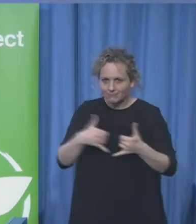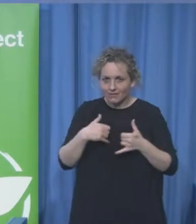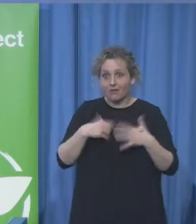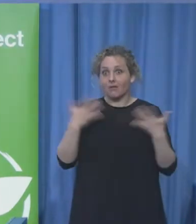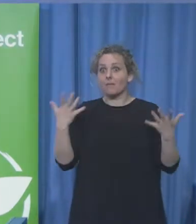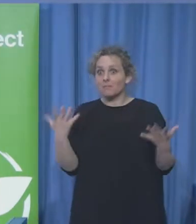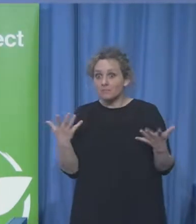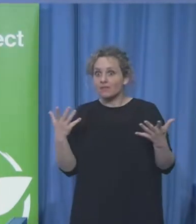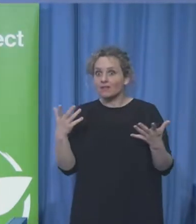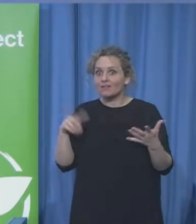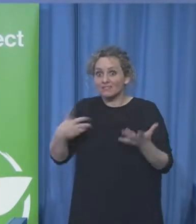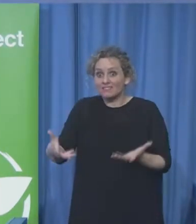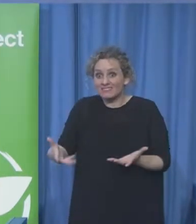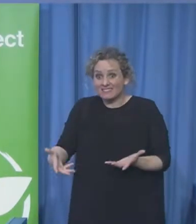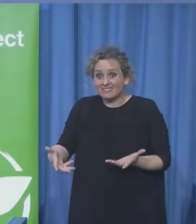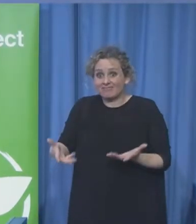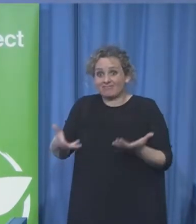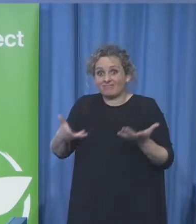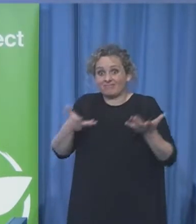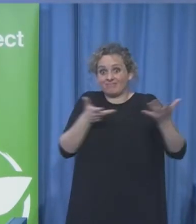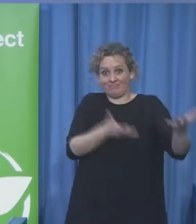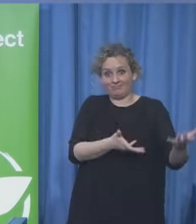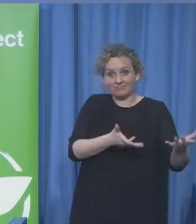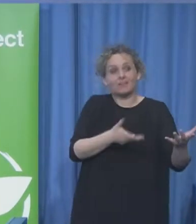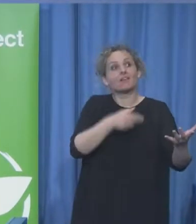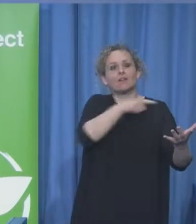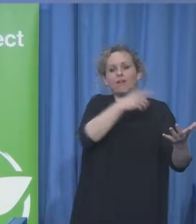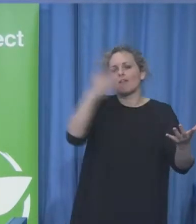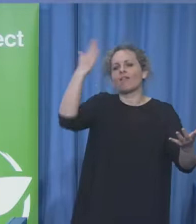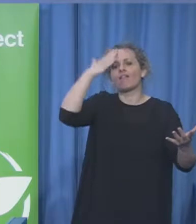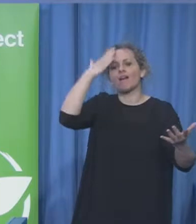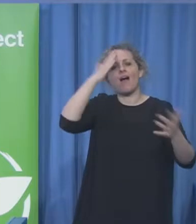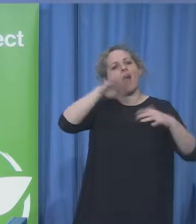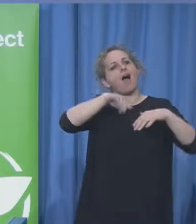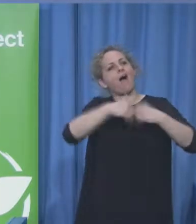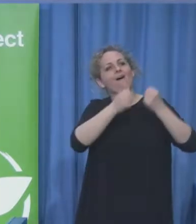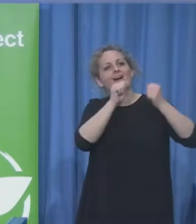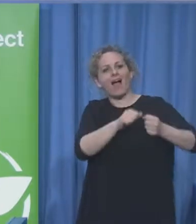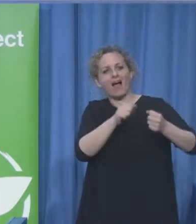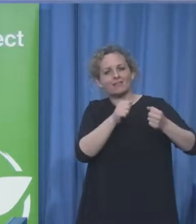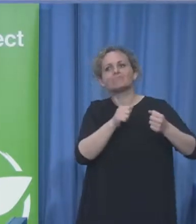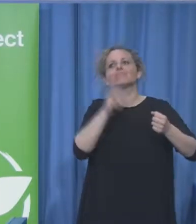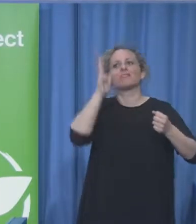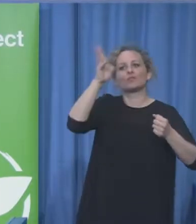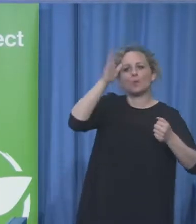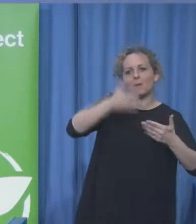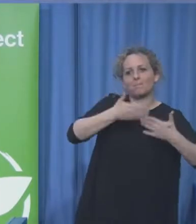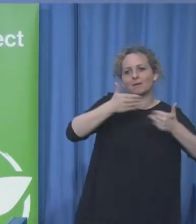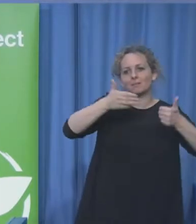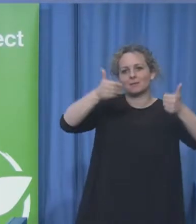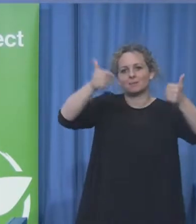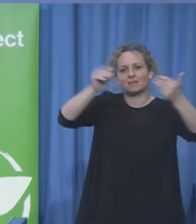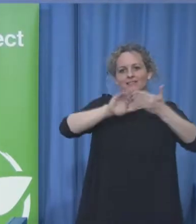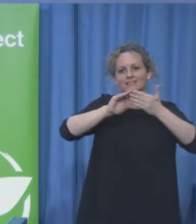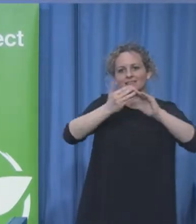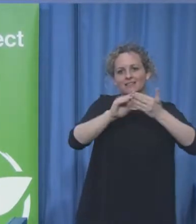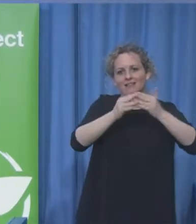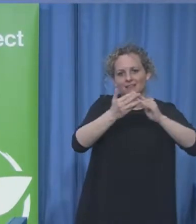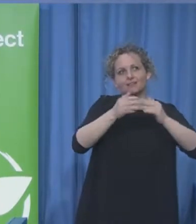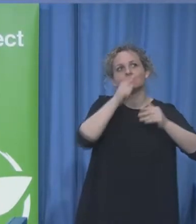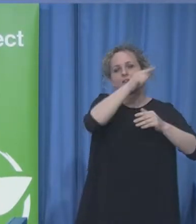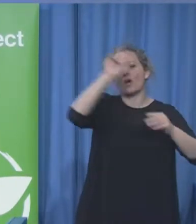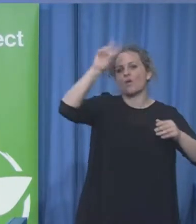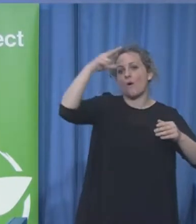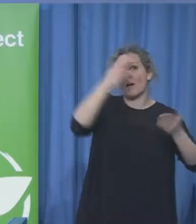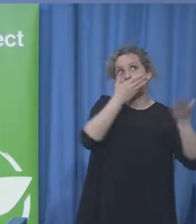their digital solutions, their smart city services are accessible, inclusive, and